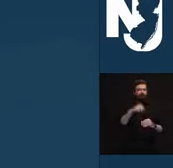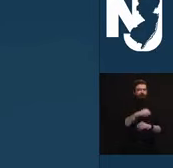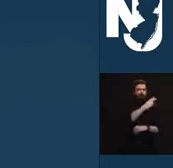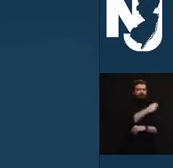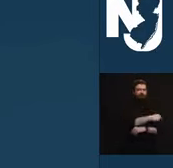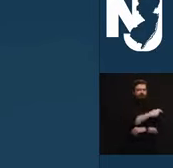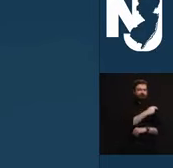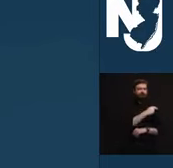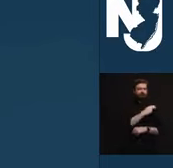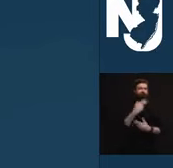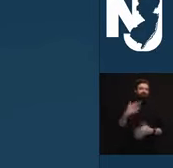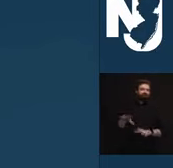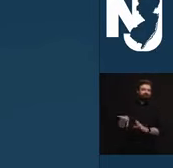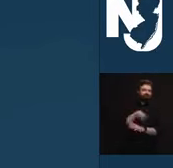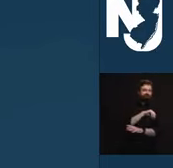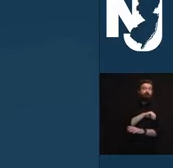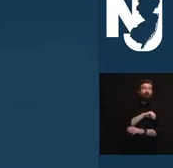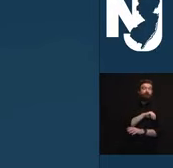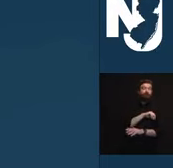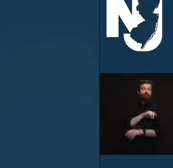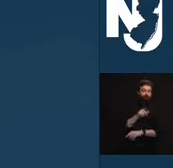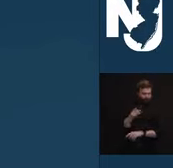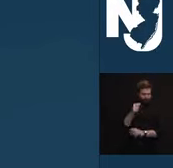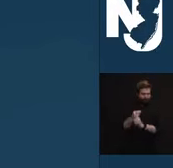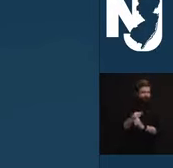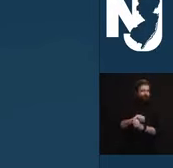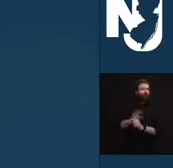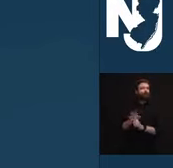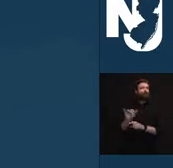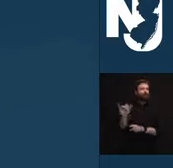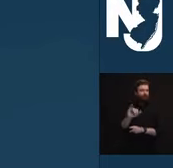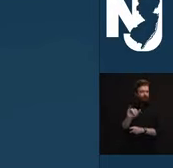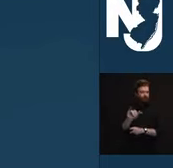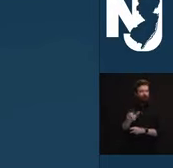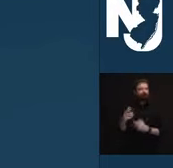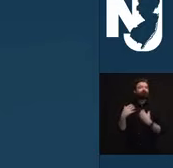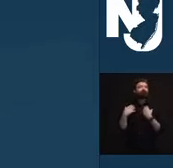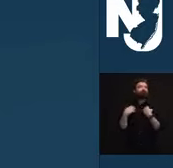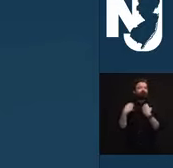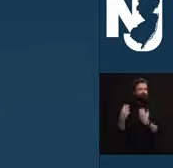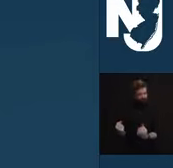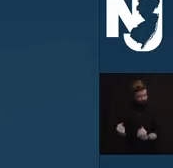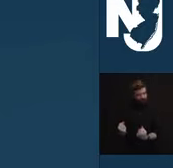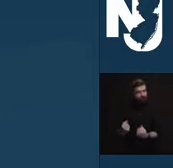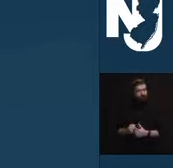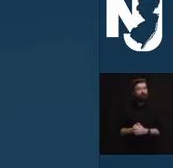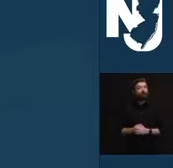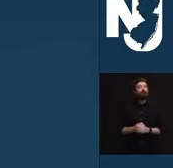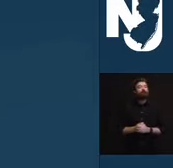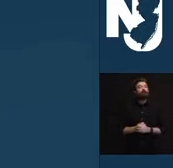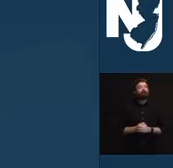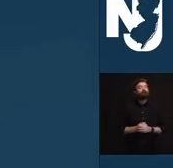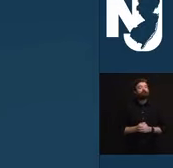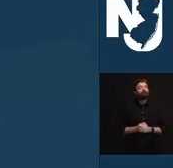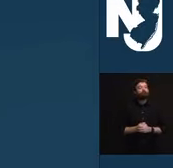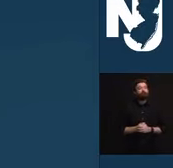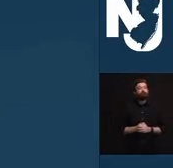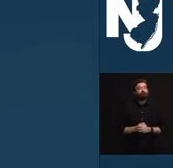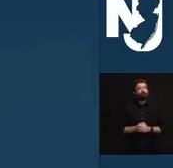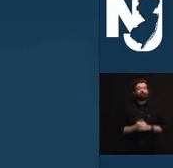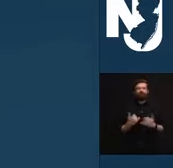our prayers are with her for her continued recovery from the virus and as she mourns her blessed son,